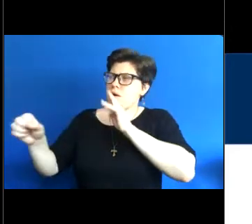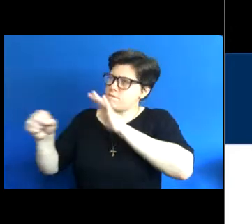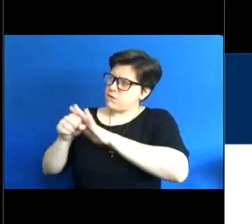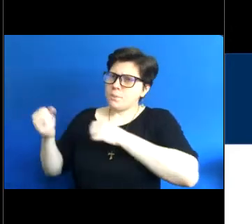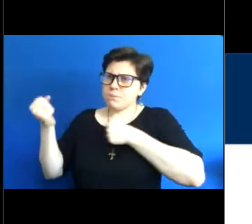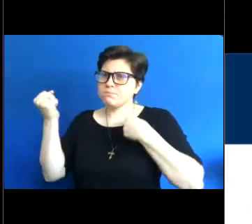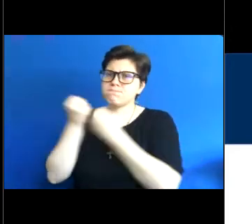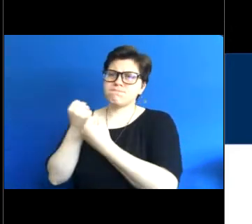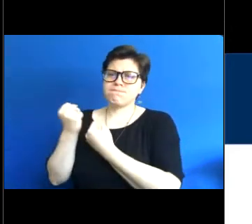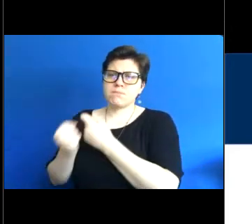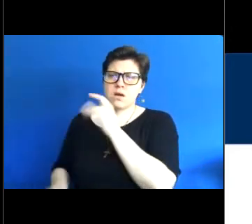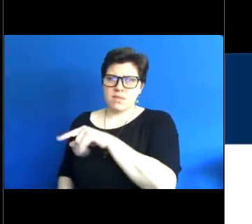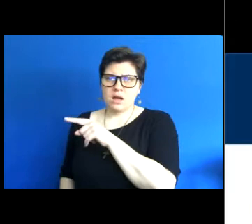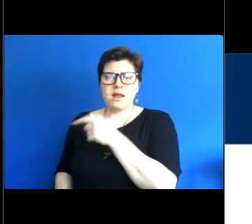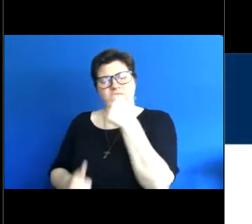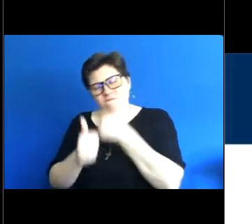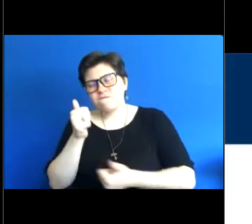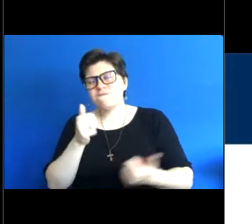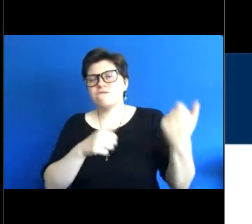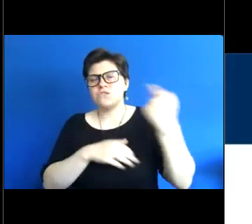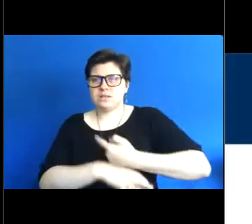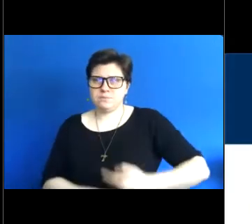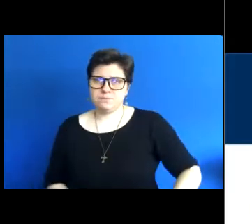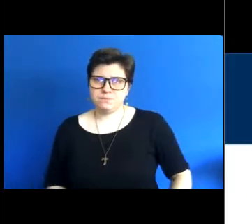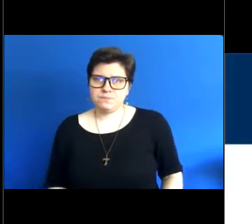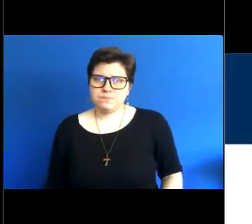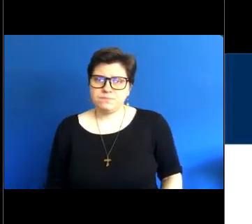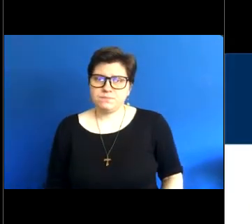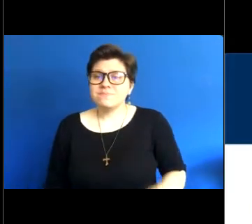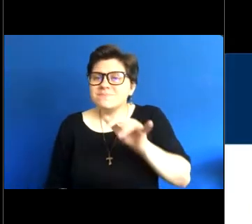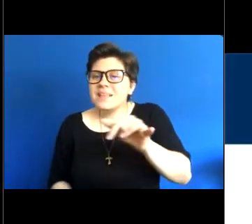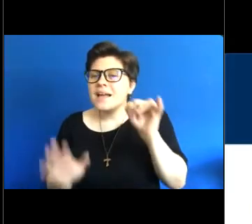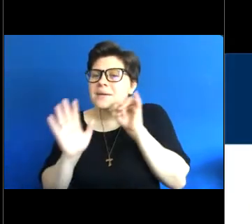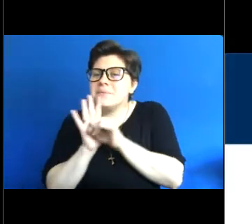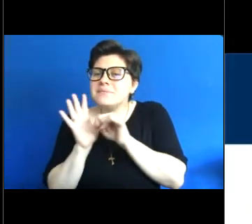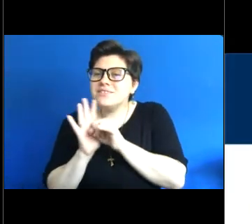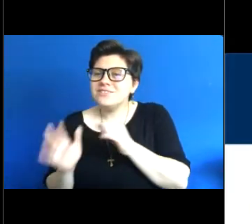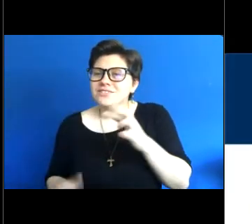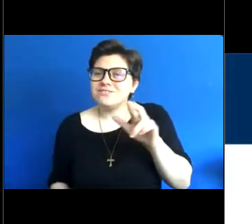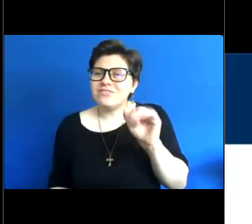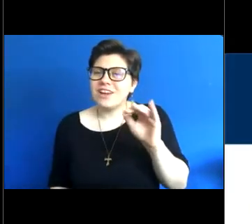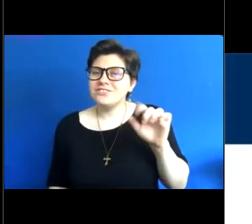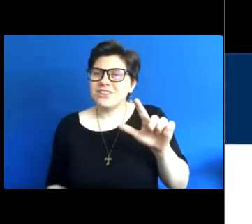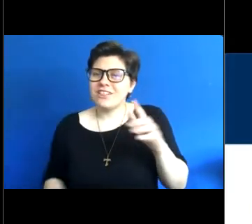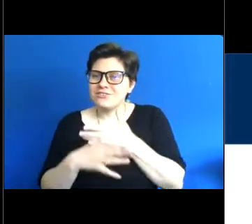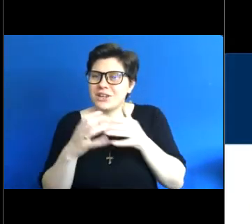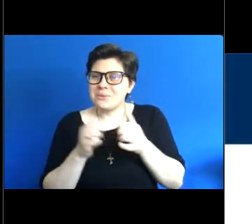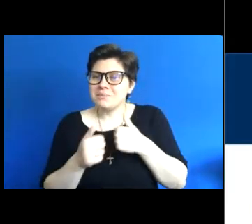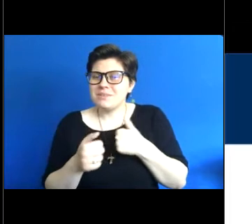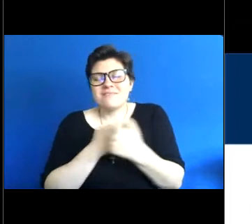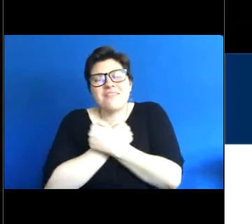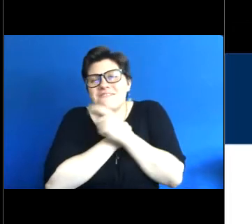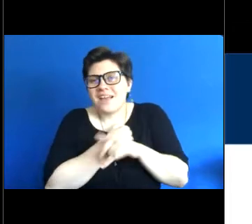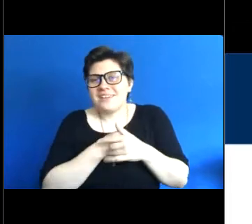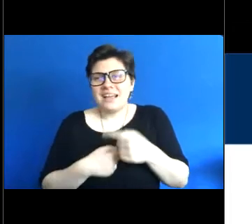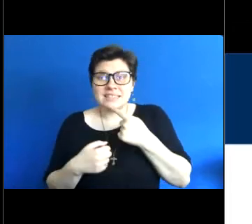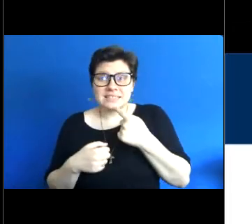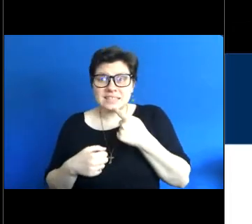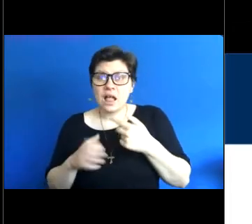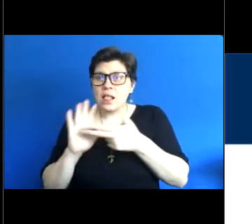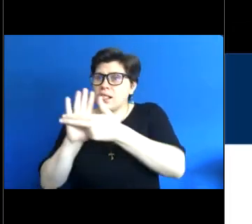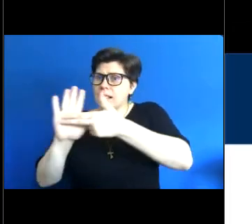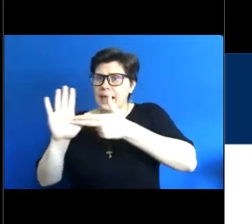in every lesson. And with all of that, I love this image that Rachel shared with me. It says Labels could not